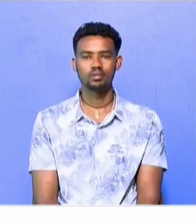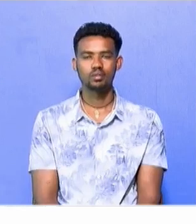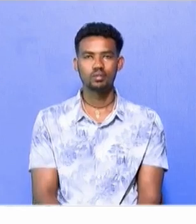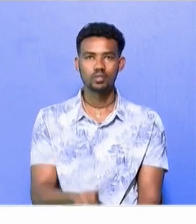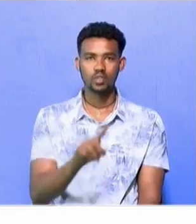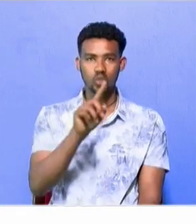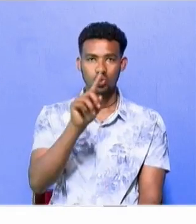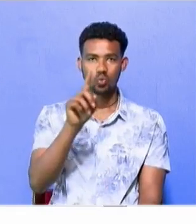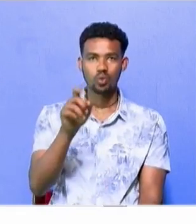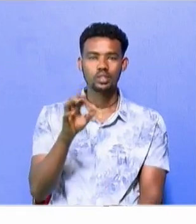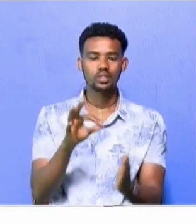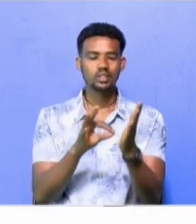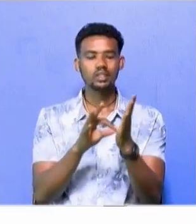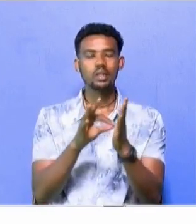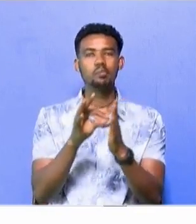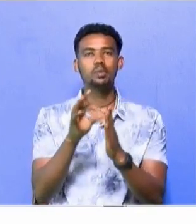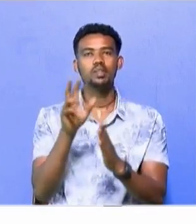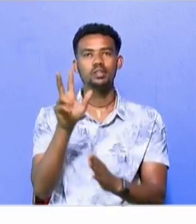Question number 3,